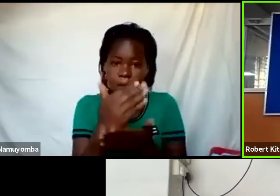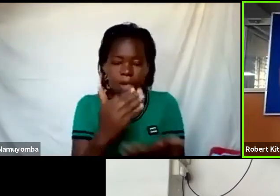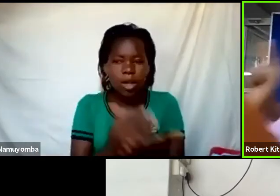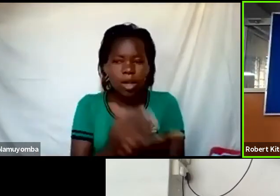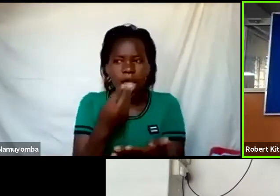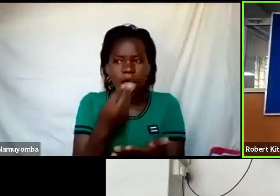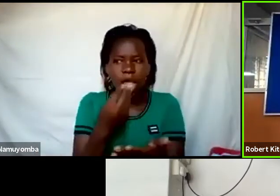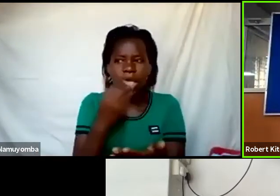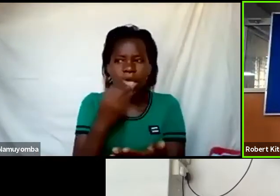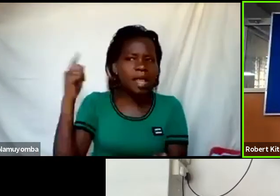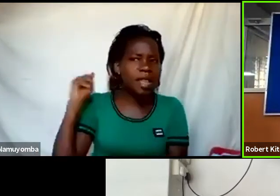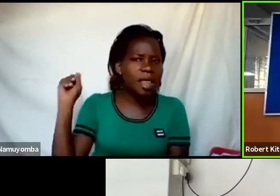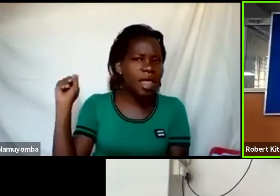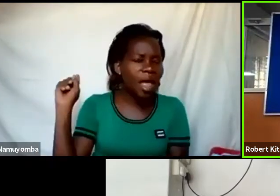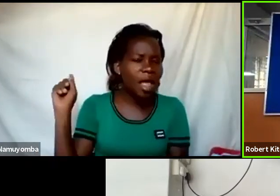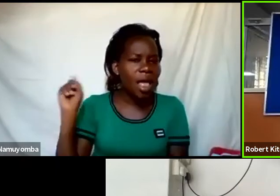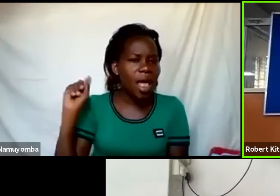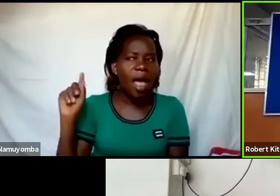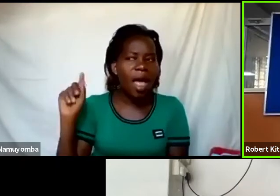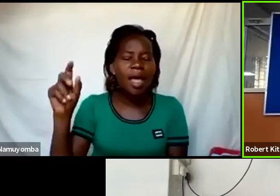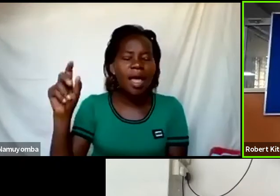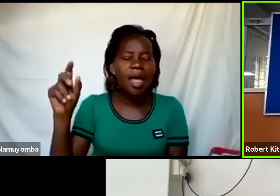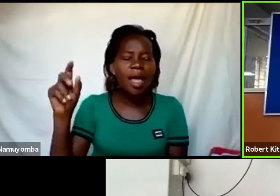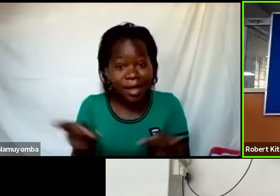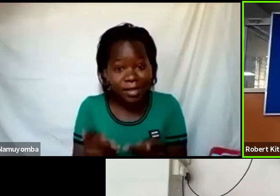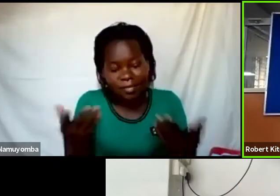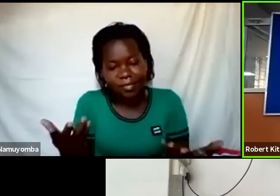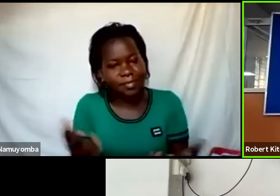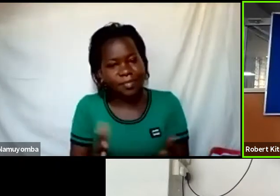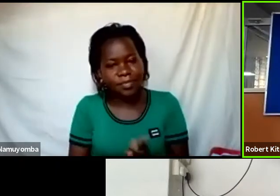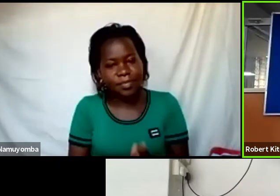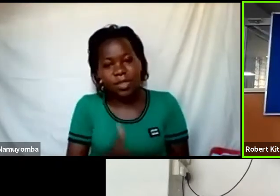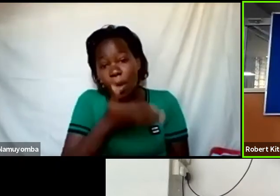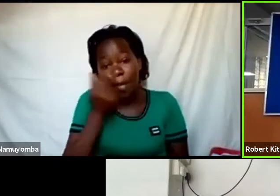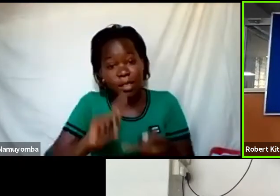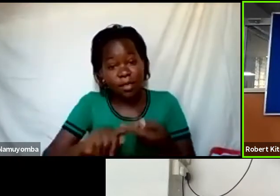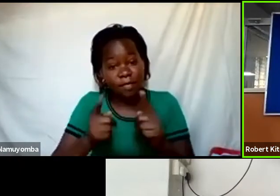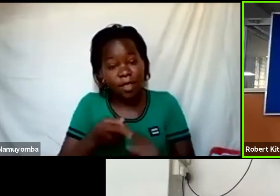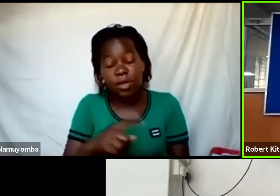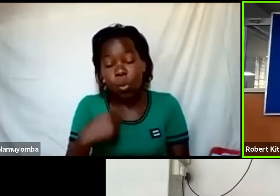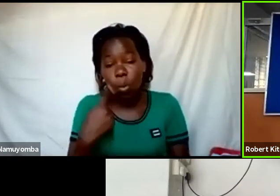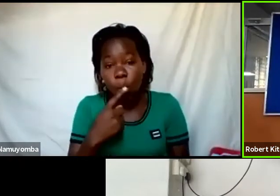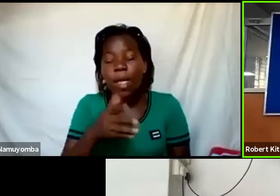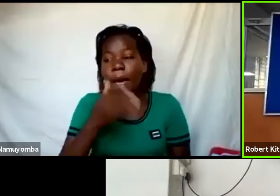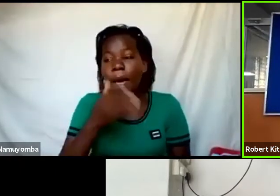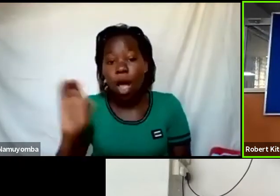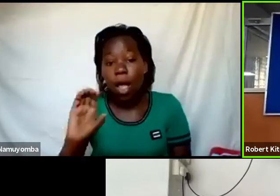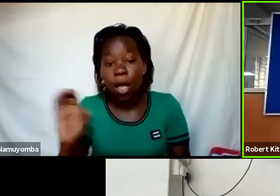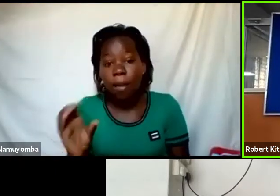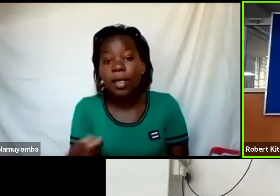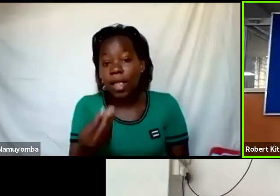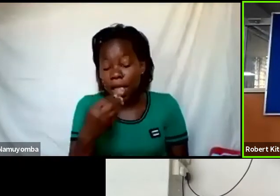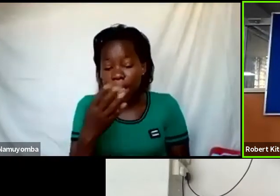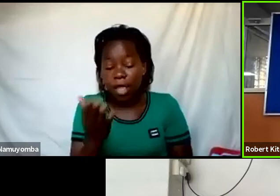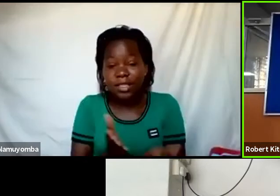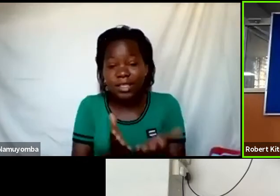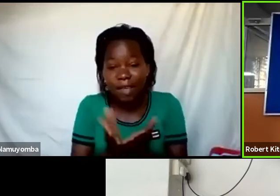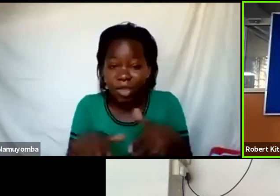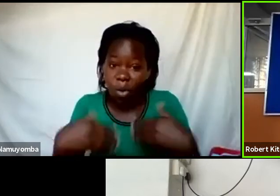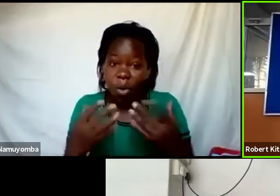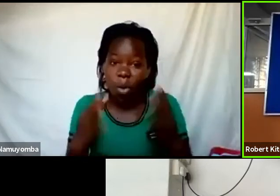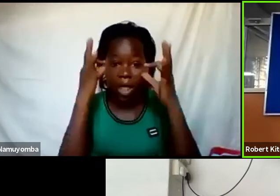from the other outlet, and they are now going to buy you. So your best ally is the consumer, is the person taking on your service or taking on your product.